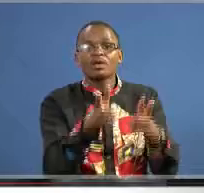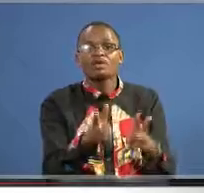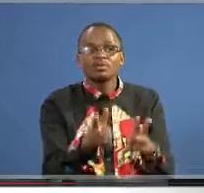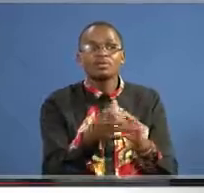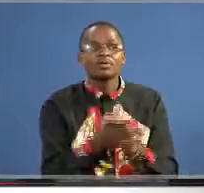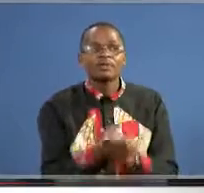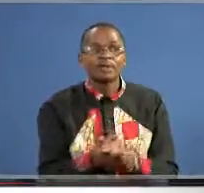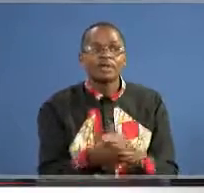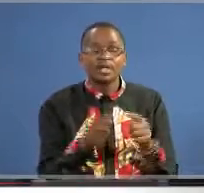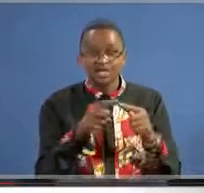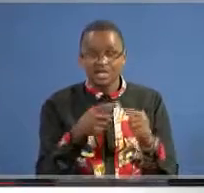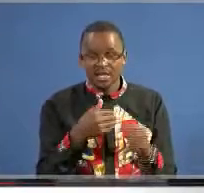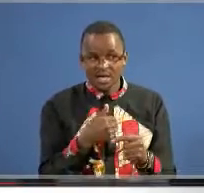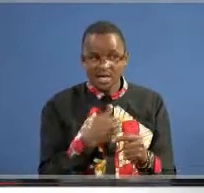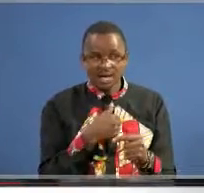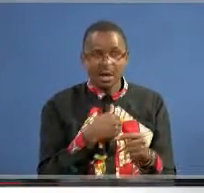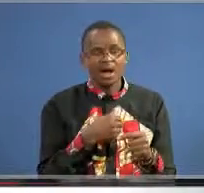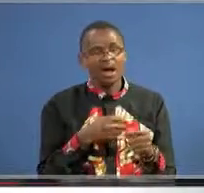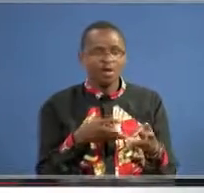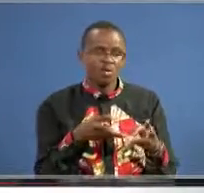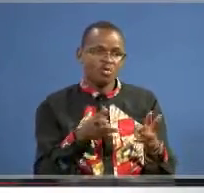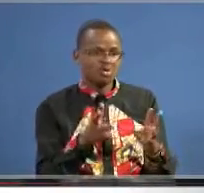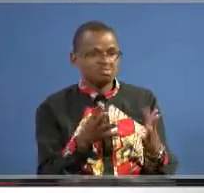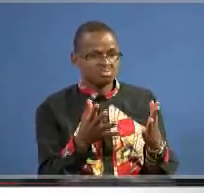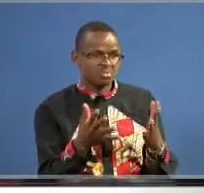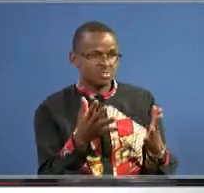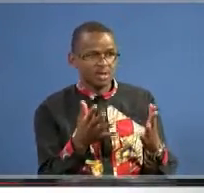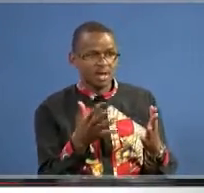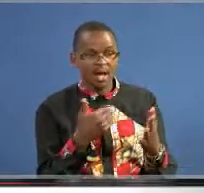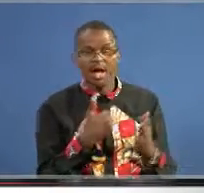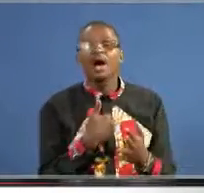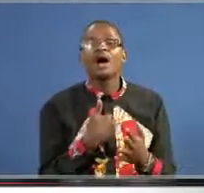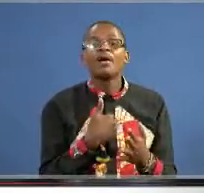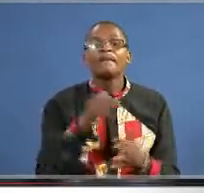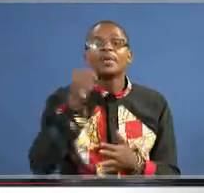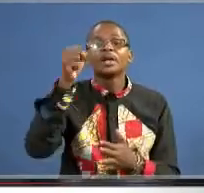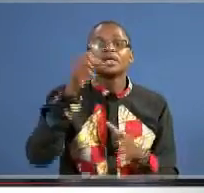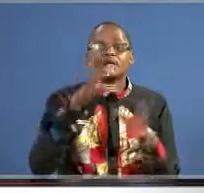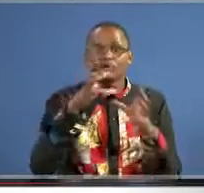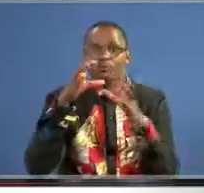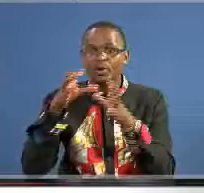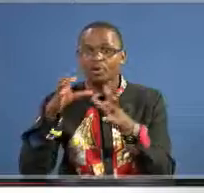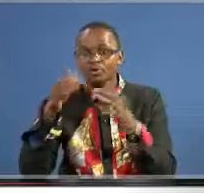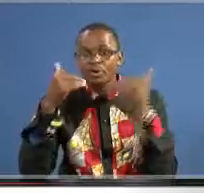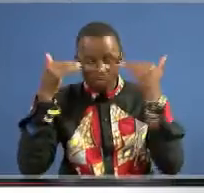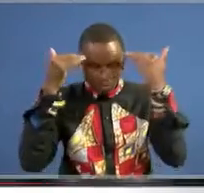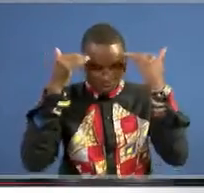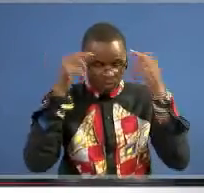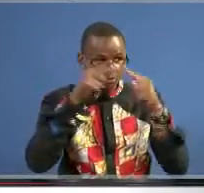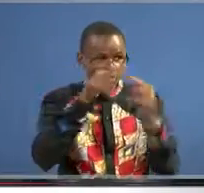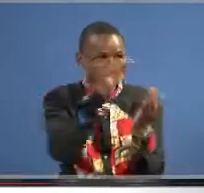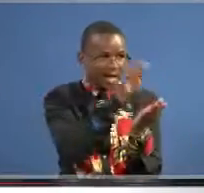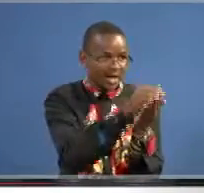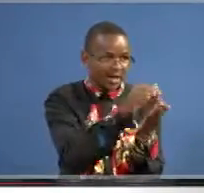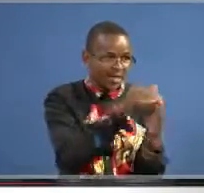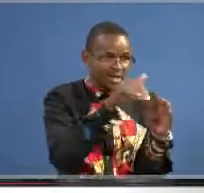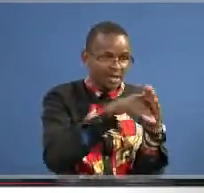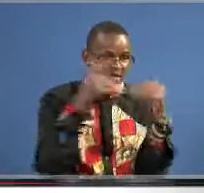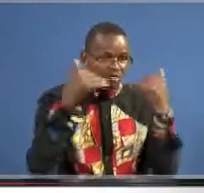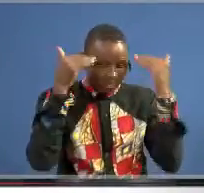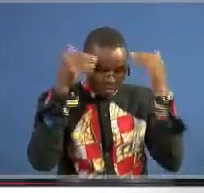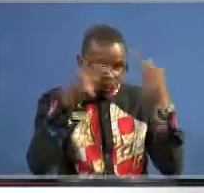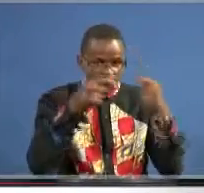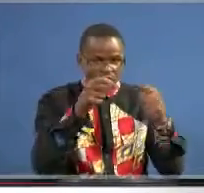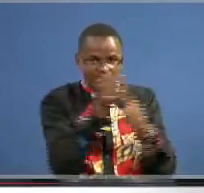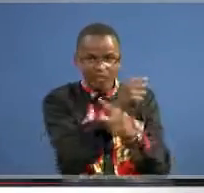Still, they have a mechanism. They can still have the political parties tribunal to go and make an appeal and that kind of thing and try to